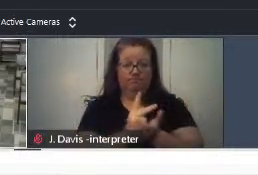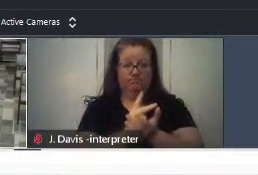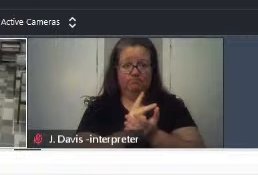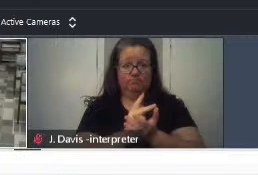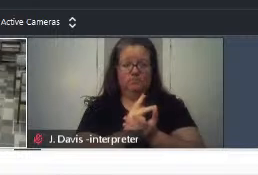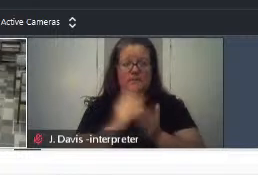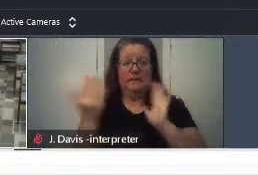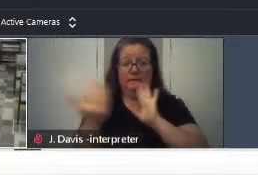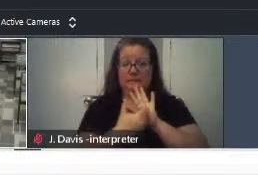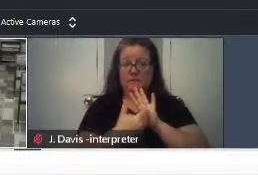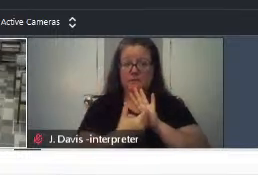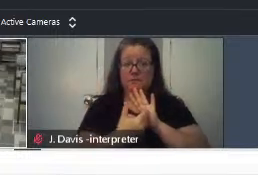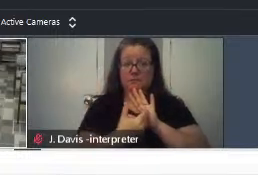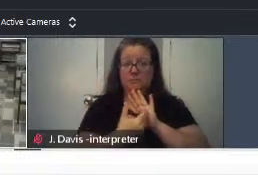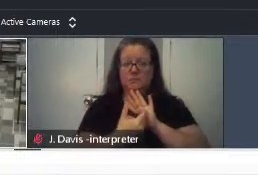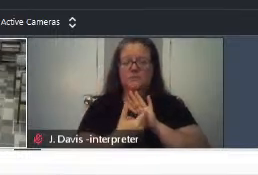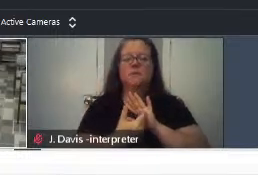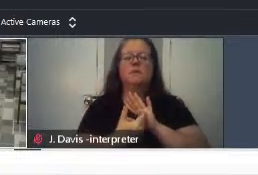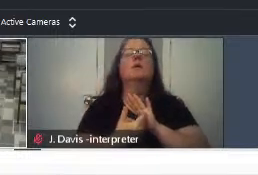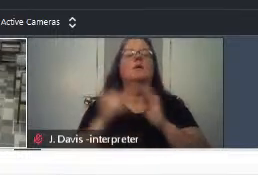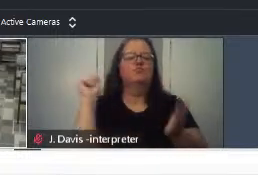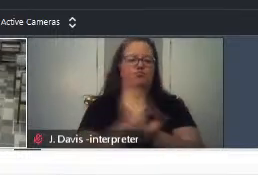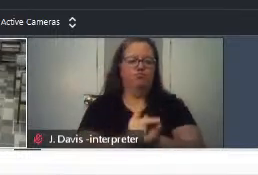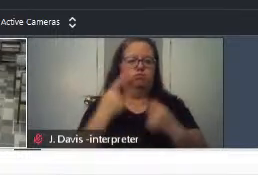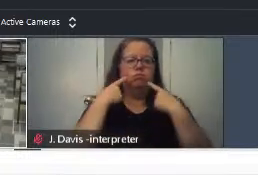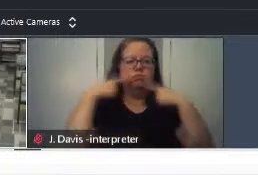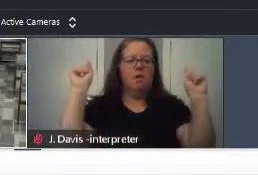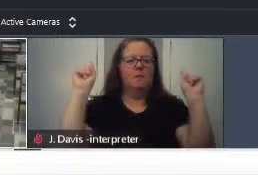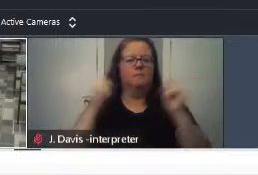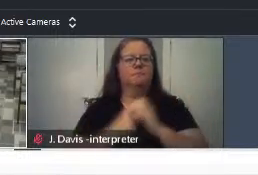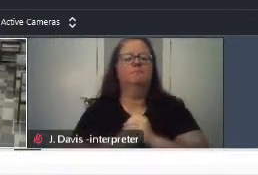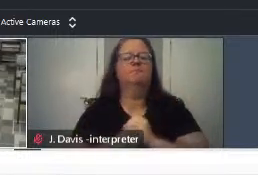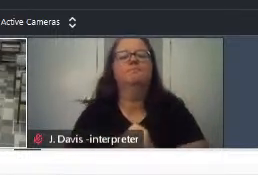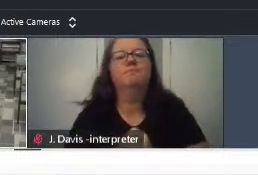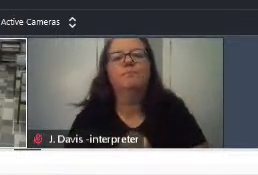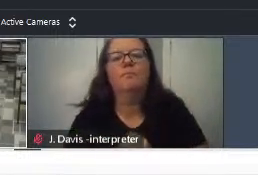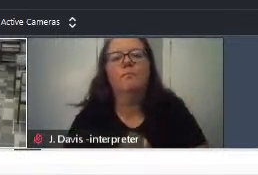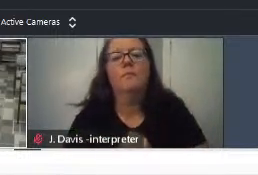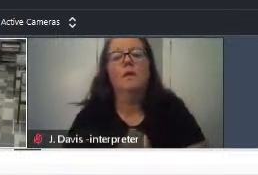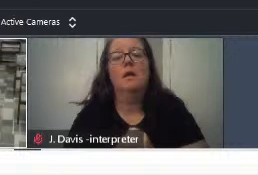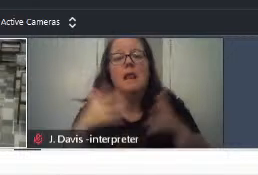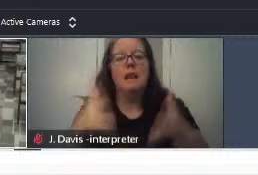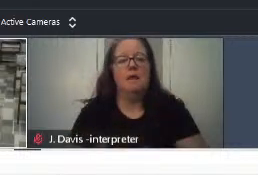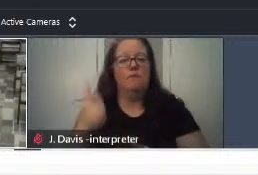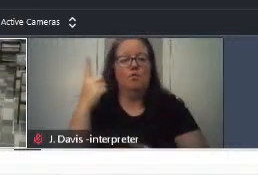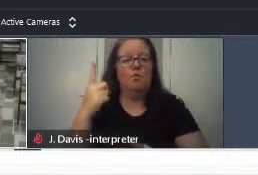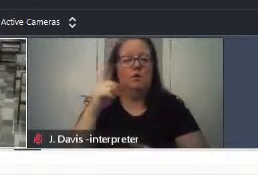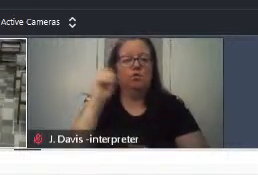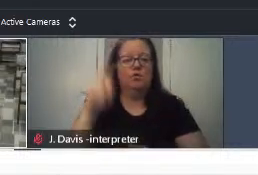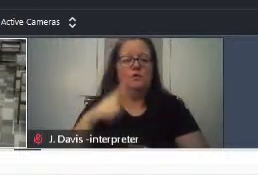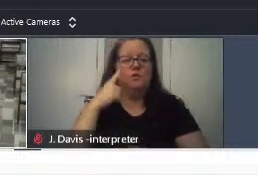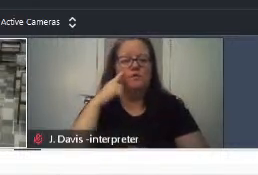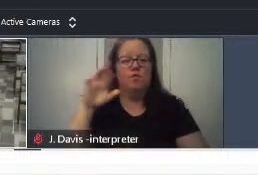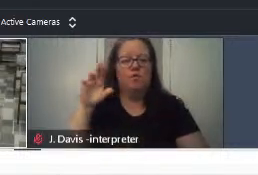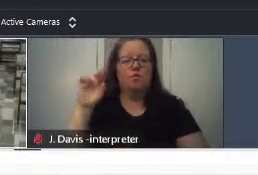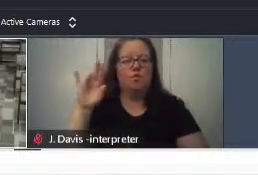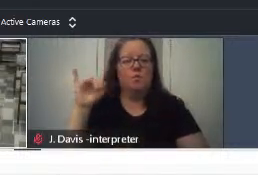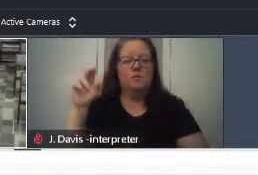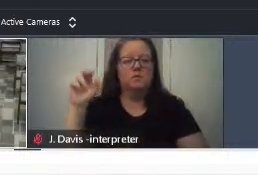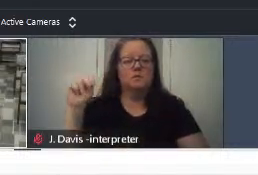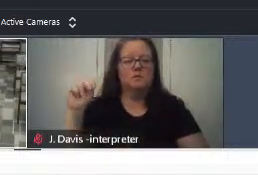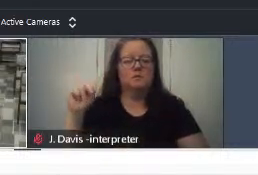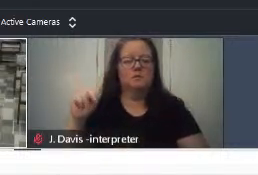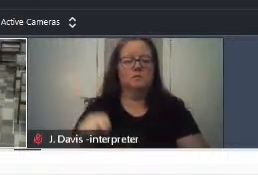those opposed? It's an opinion of this chair that the ayes have it. And there is one question for Councilwoman Robinson. The floor is yours,